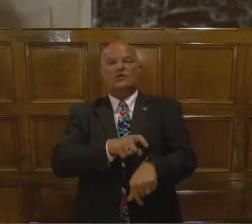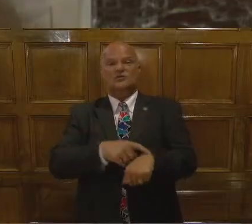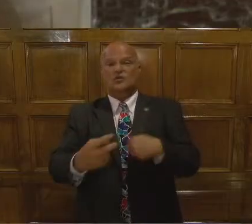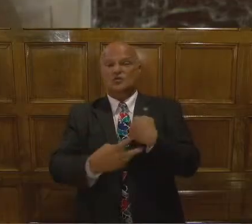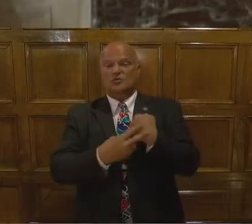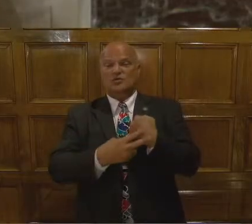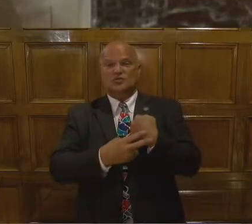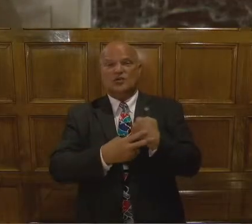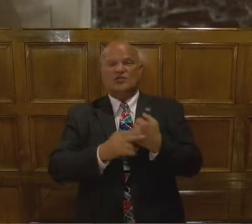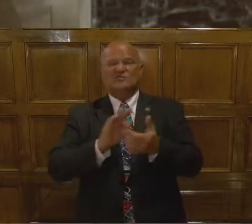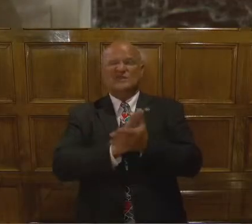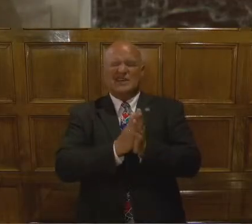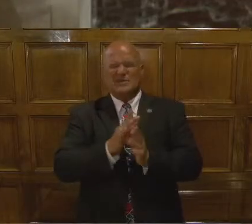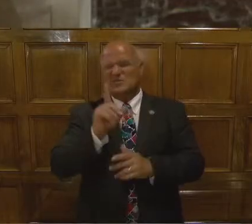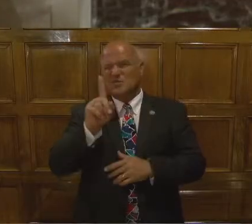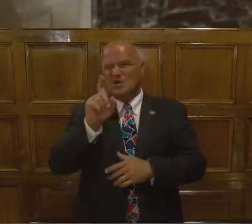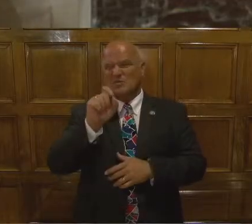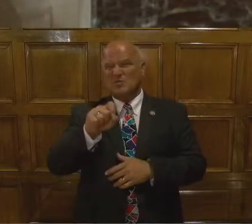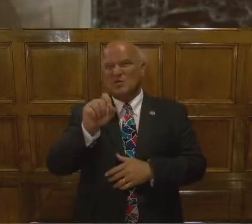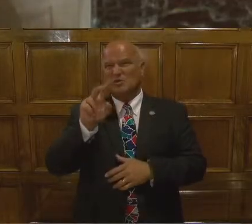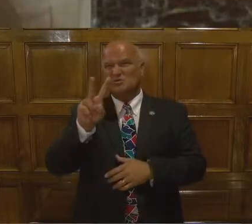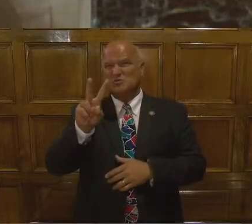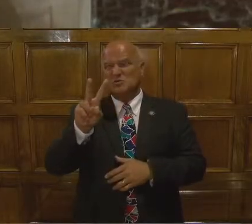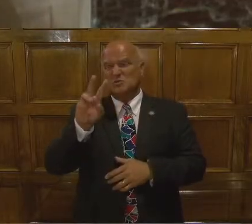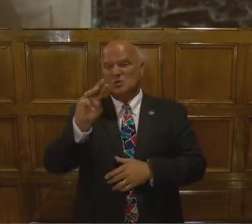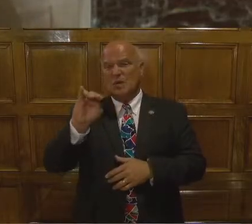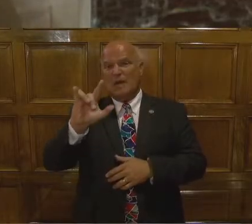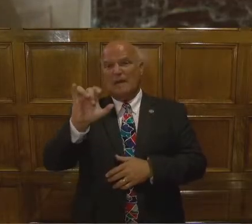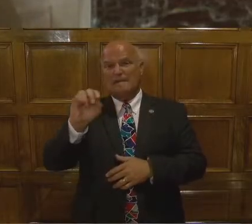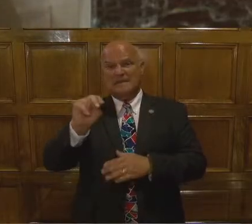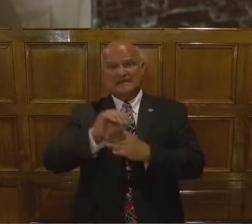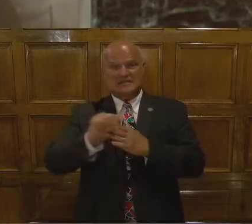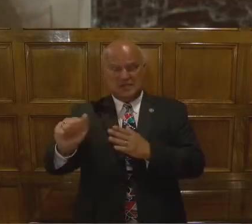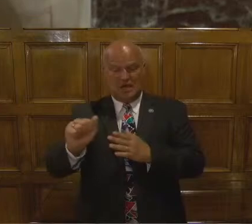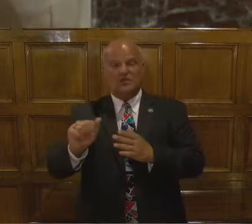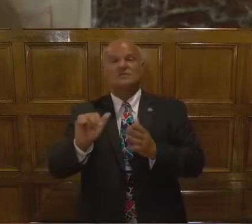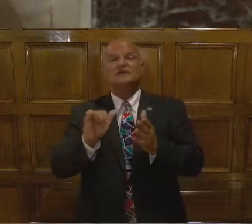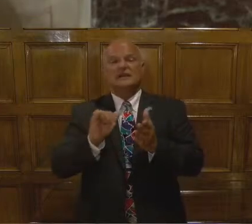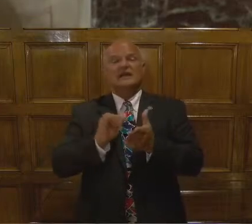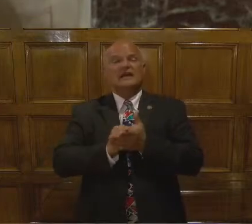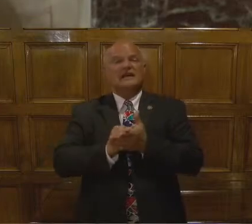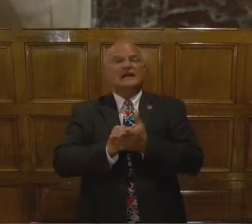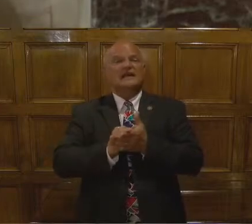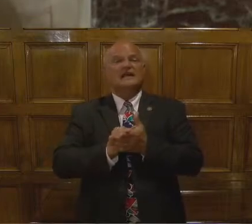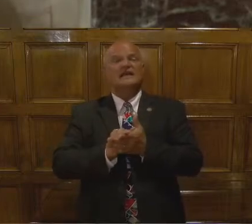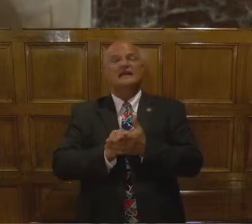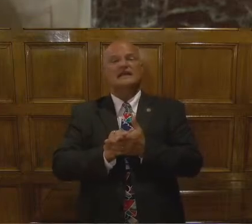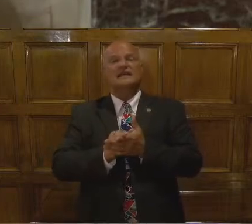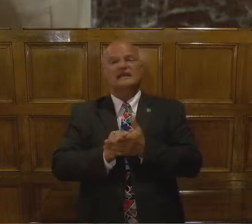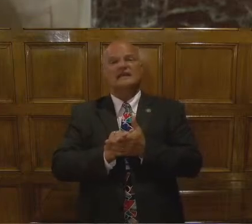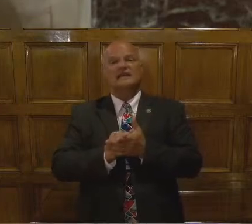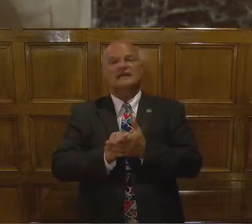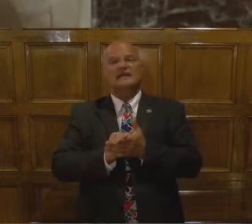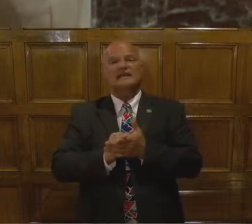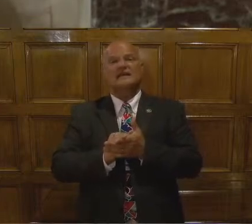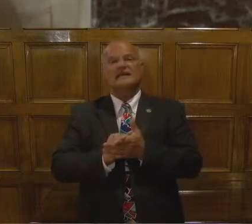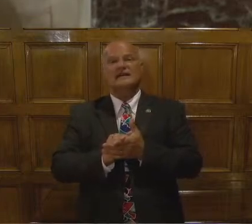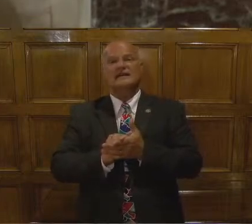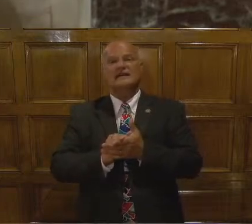be $1.22 billion, which is an